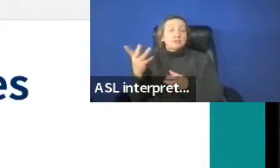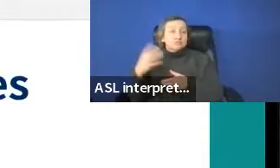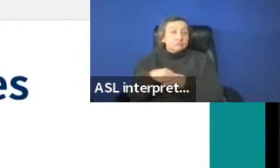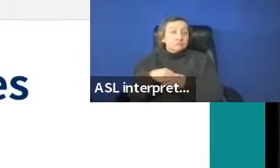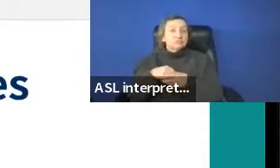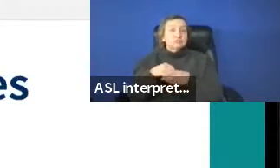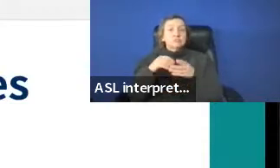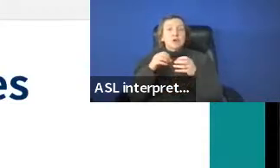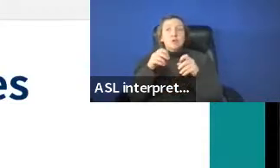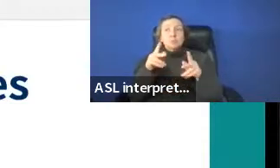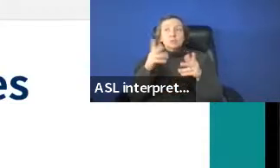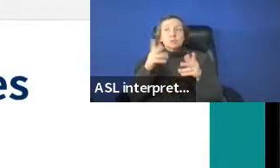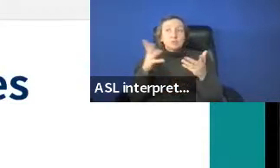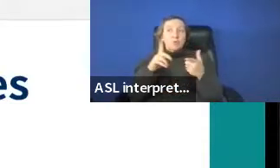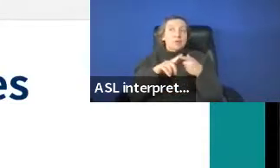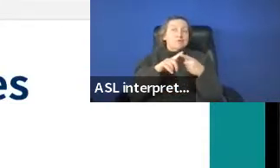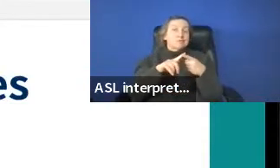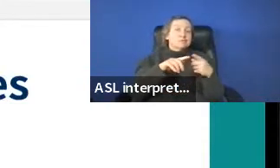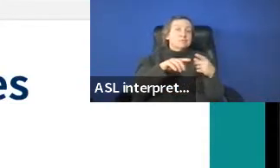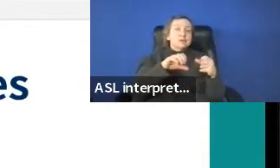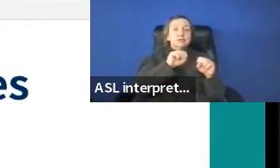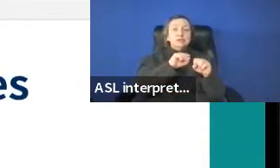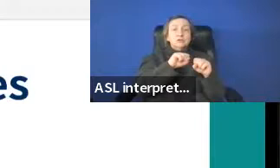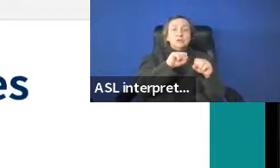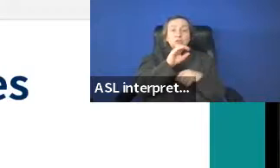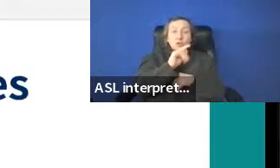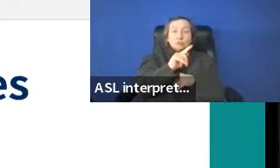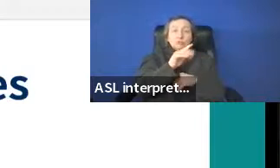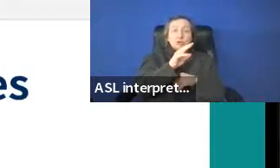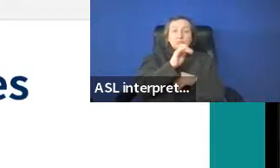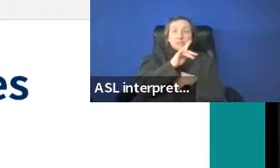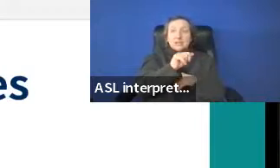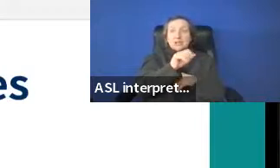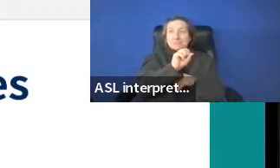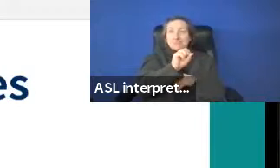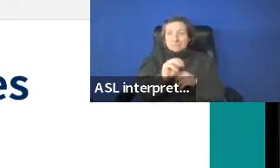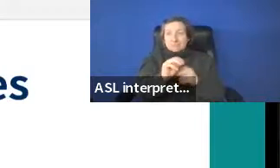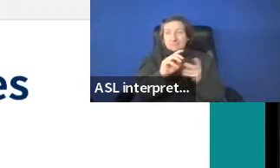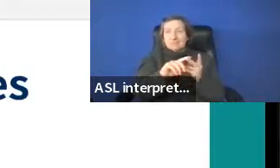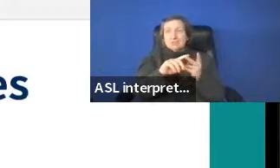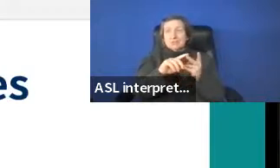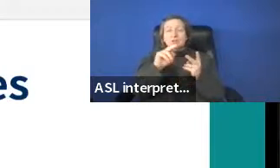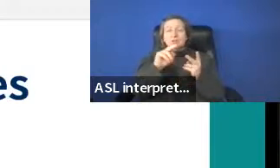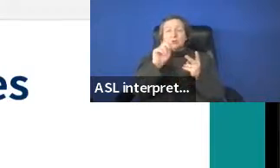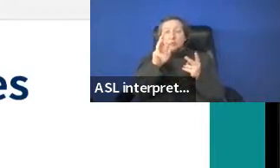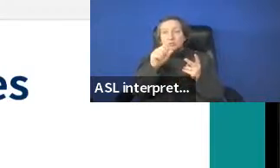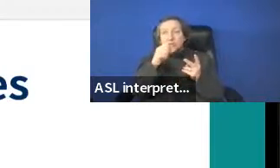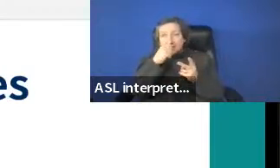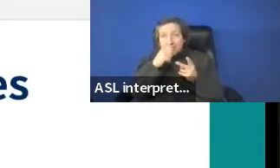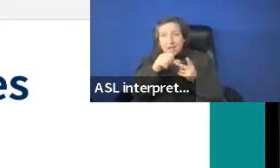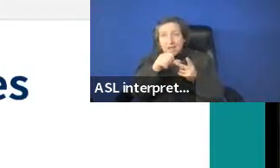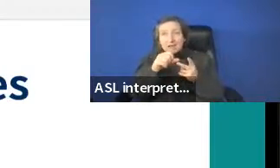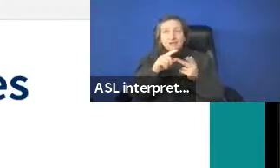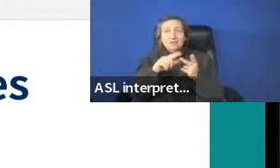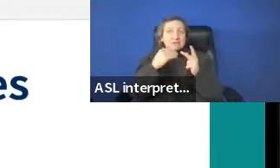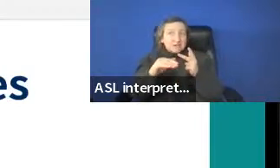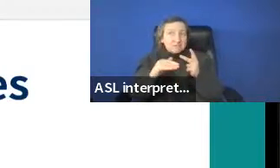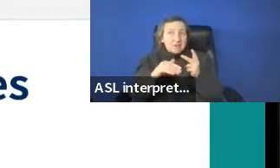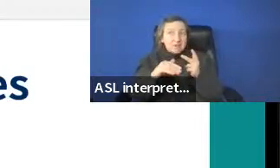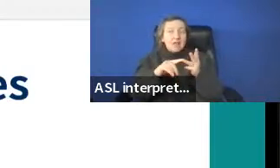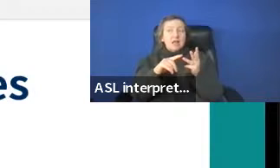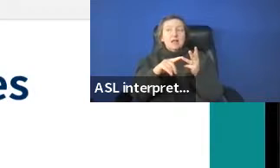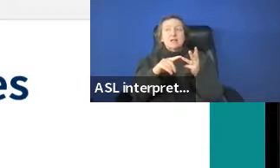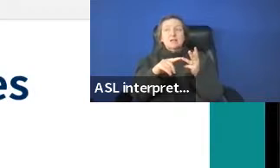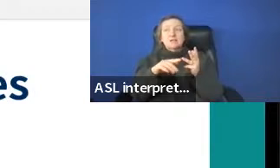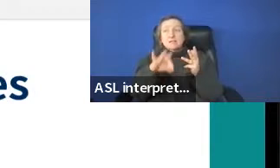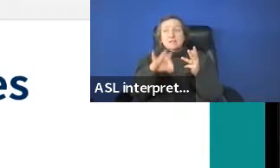There's social media, the newsletter, the emails to do follow-up comments. You'll be able to find the recording